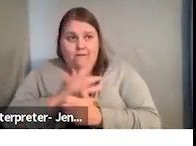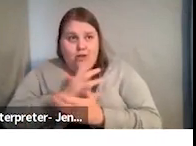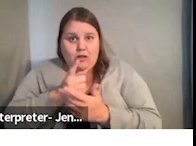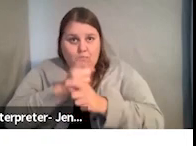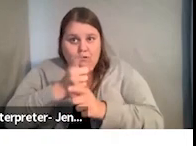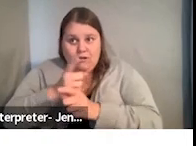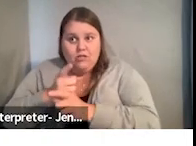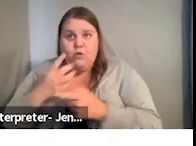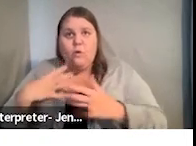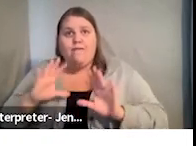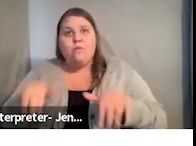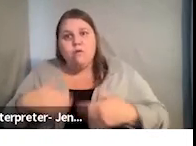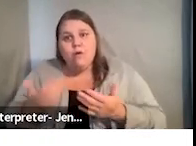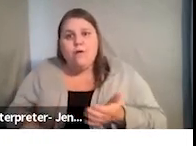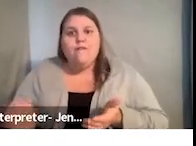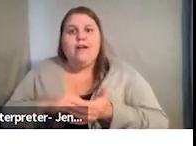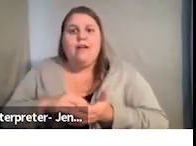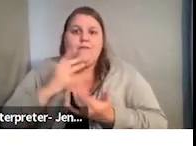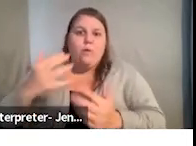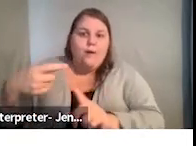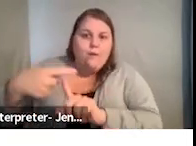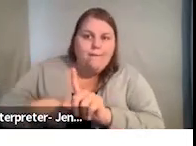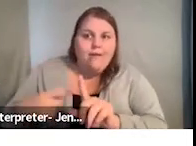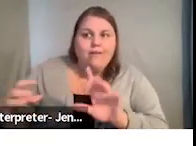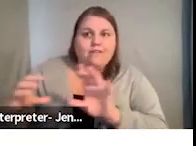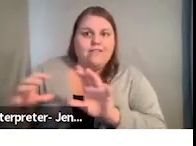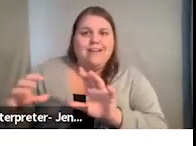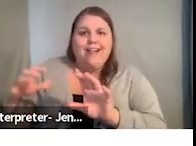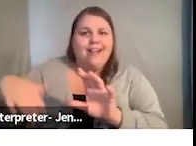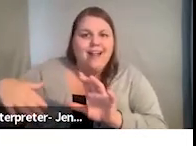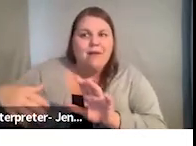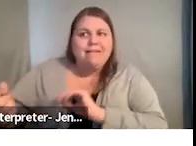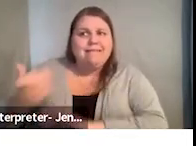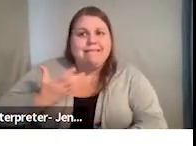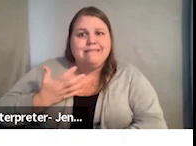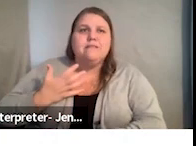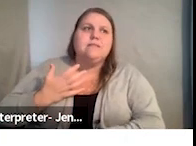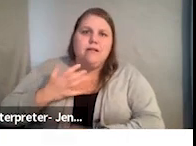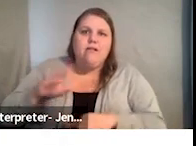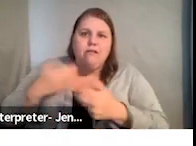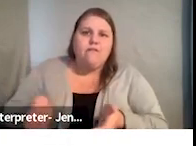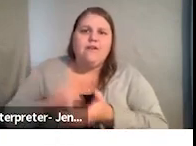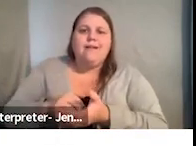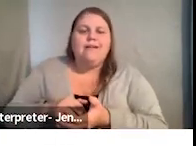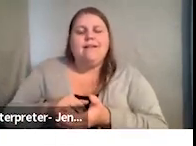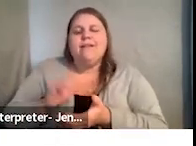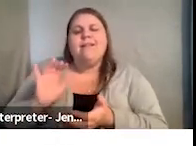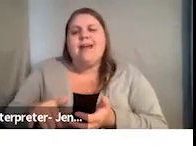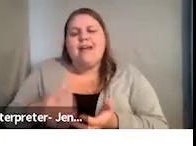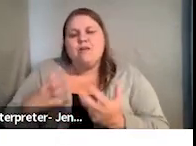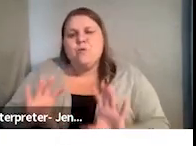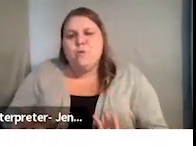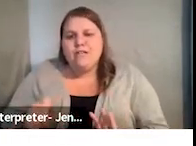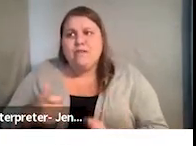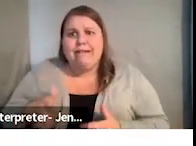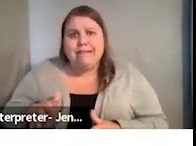that you're not then told, you wait a month for your certification, then you get informed that something was wrong. Sure. Thank